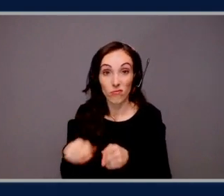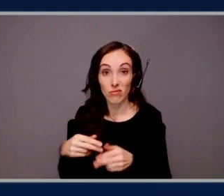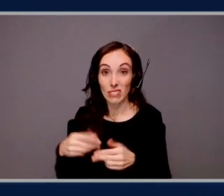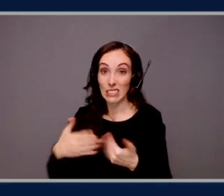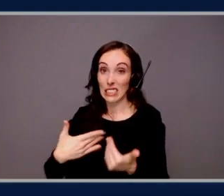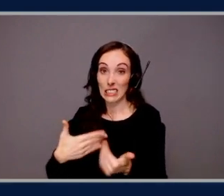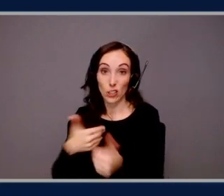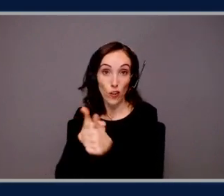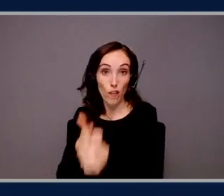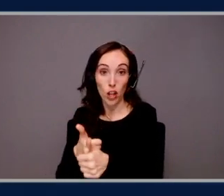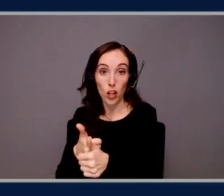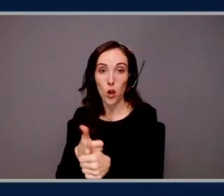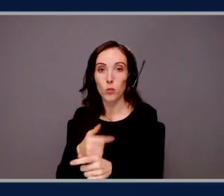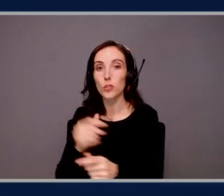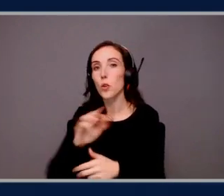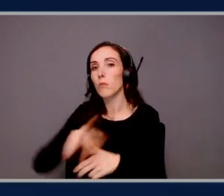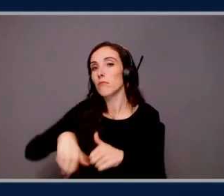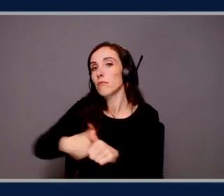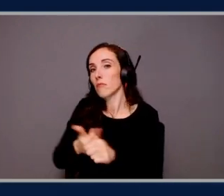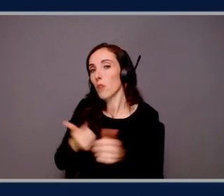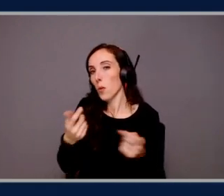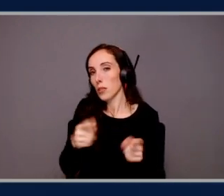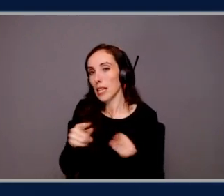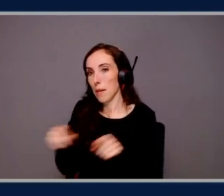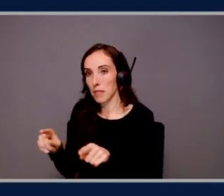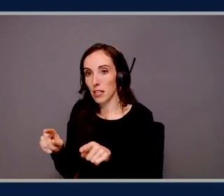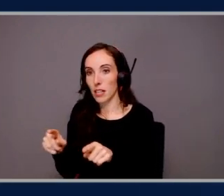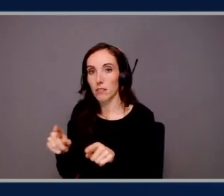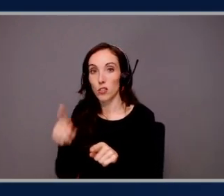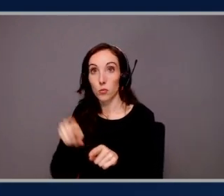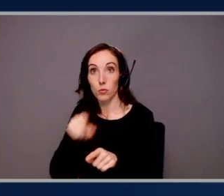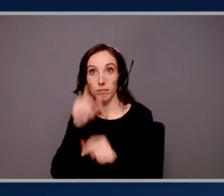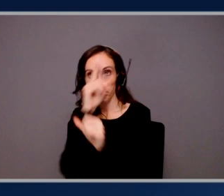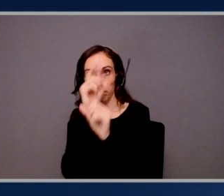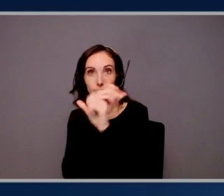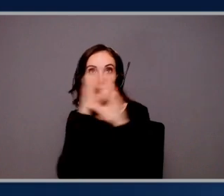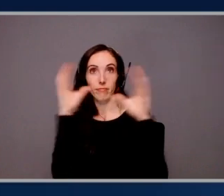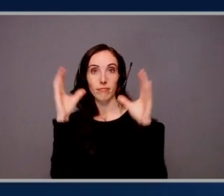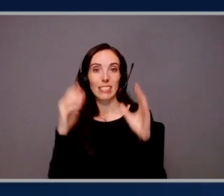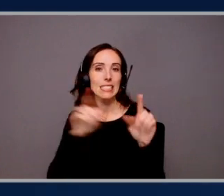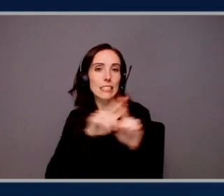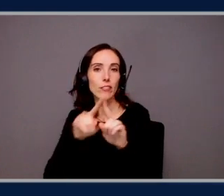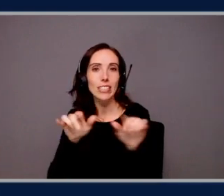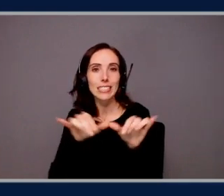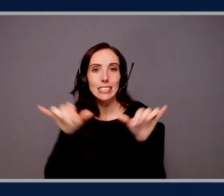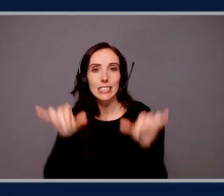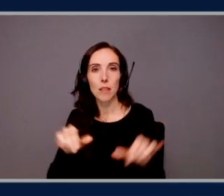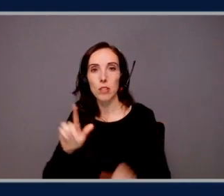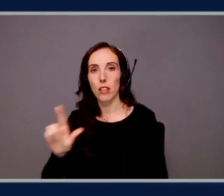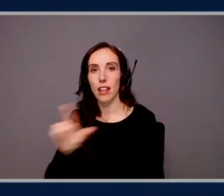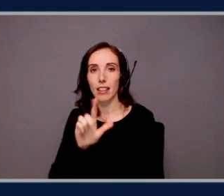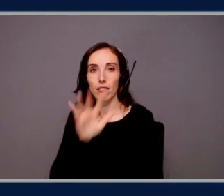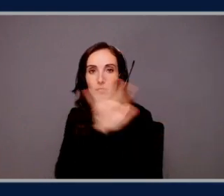happening under the covers are the following steps. So you can imagine we have various systems on the left side, which is